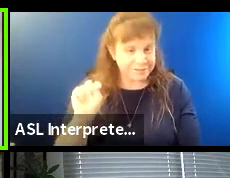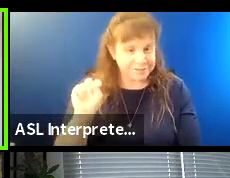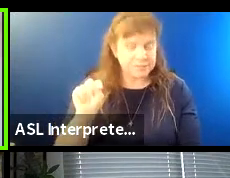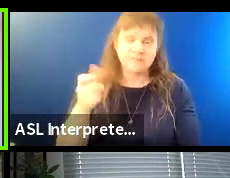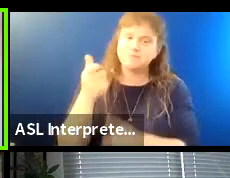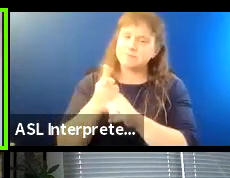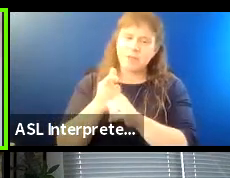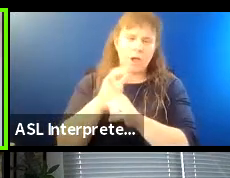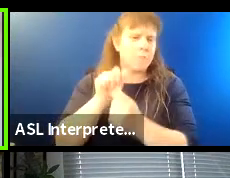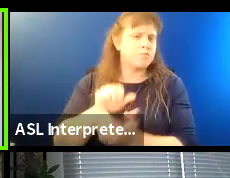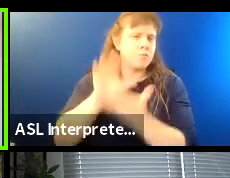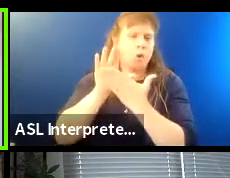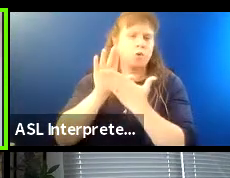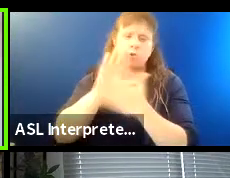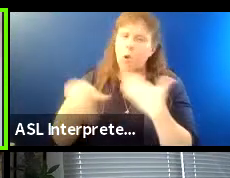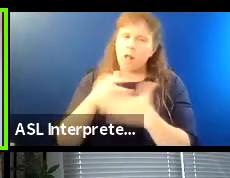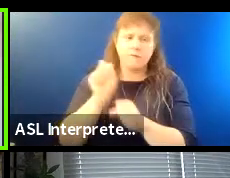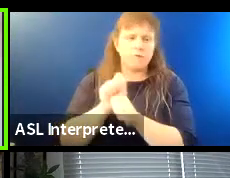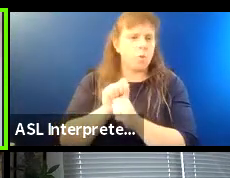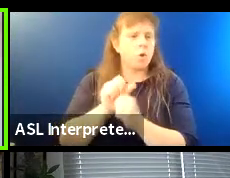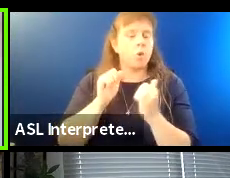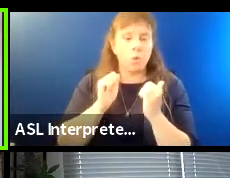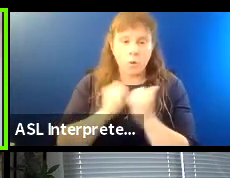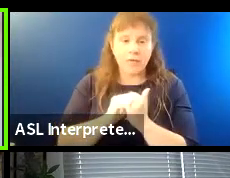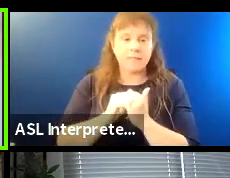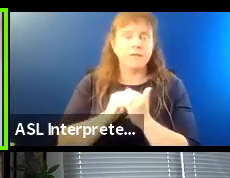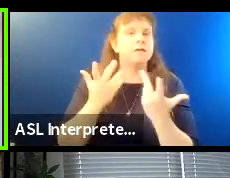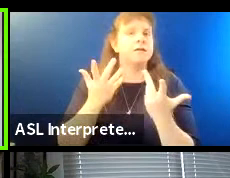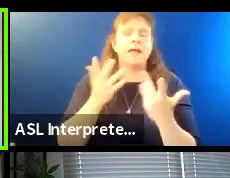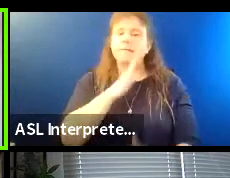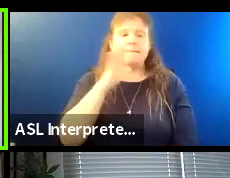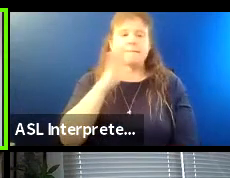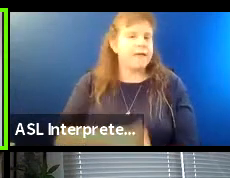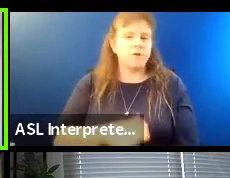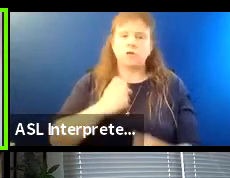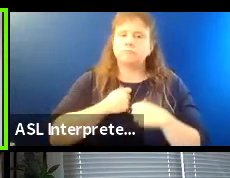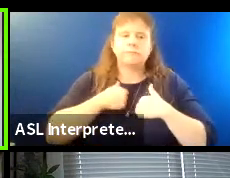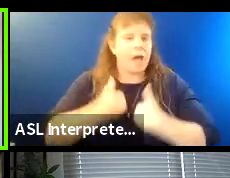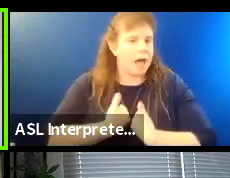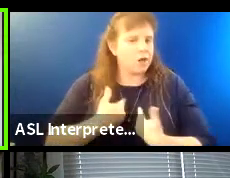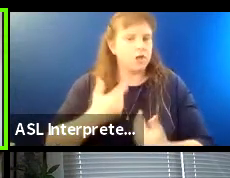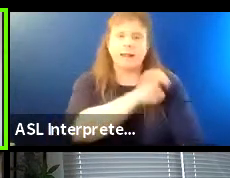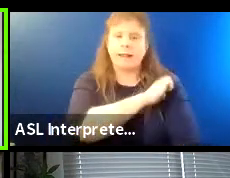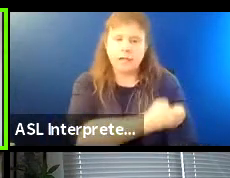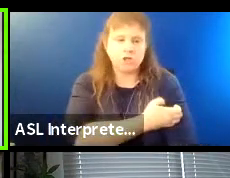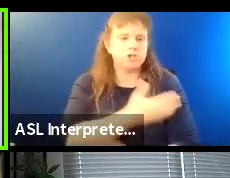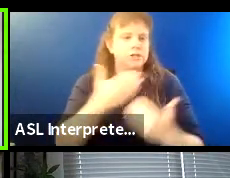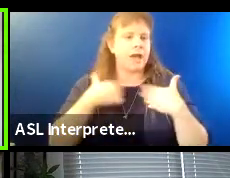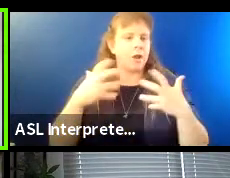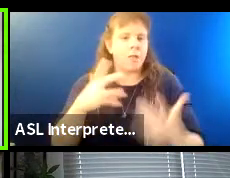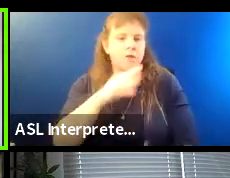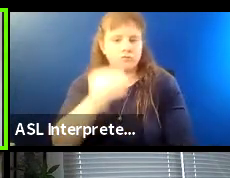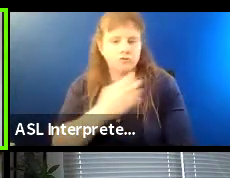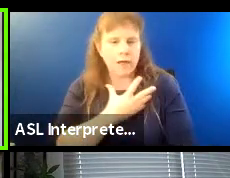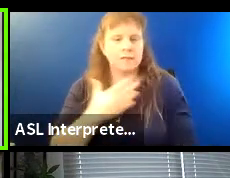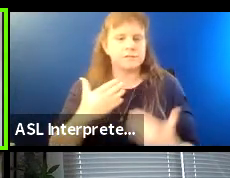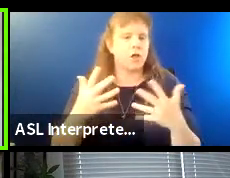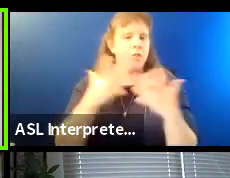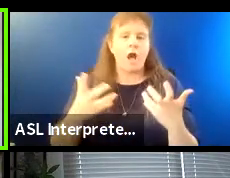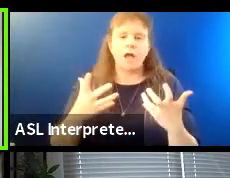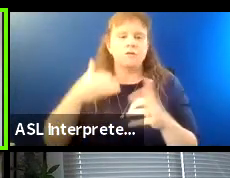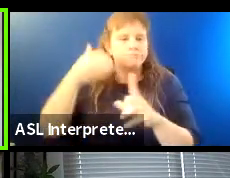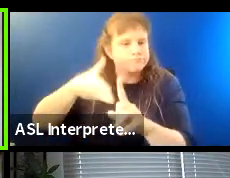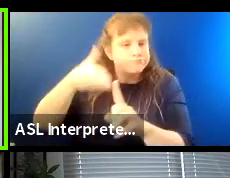tireless energy, humility, grace, thoughtfulness, and brilliance.